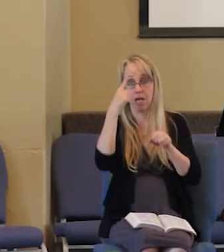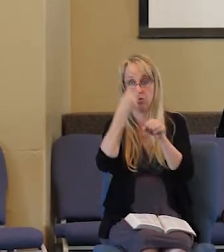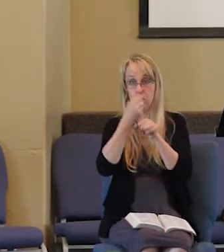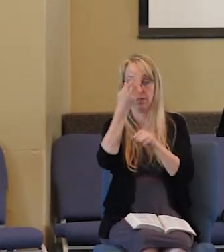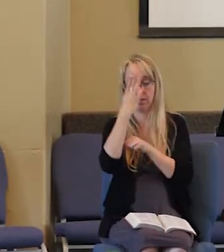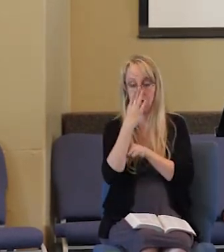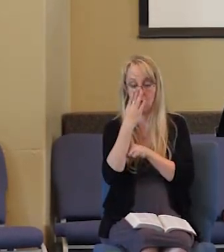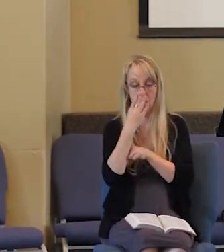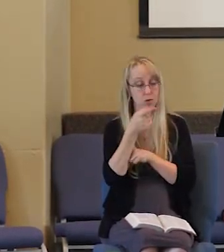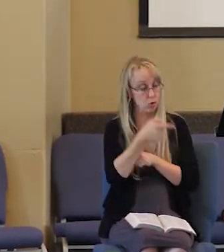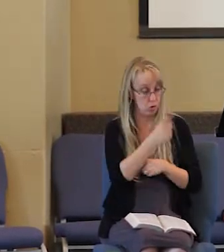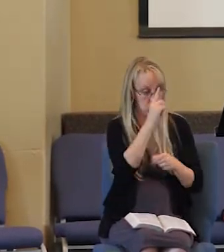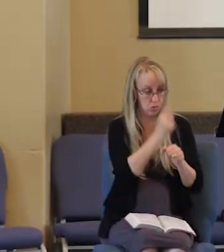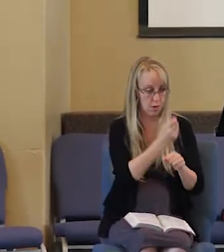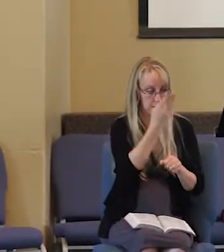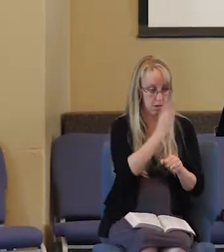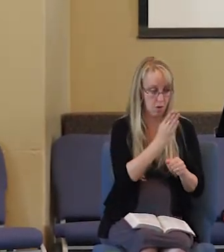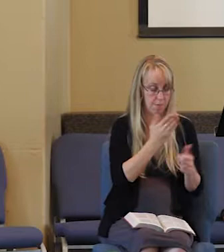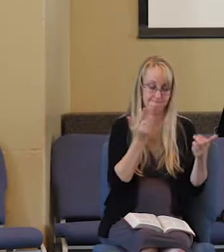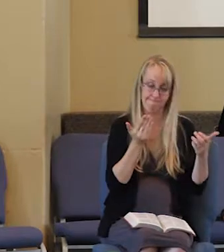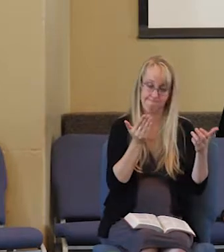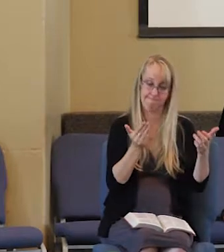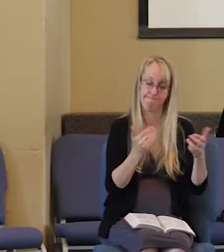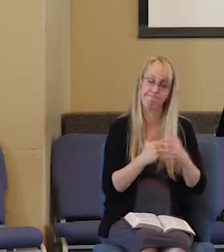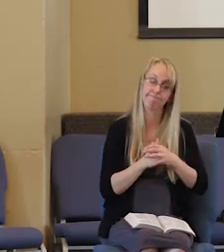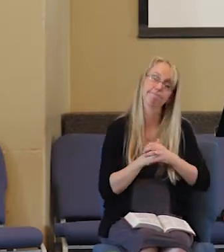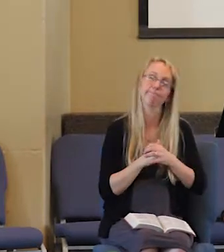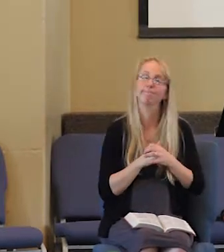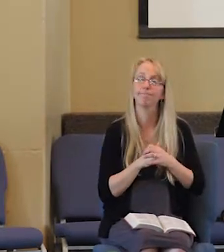I trust God. Honey, you trust God.